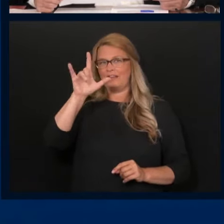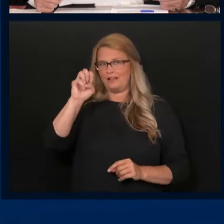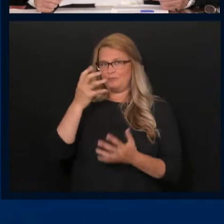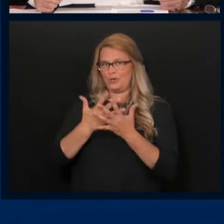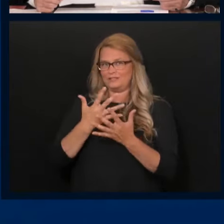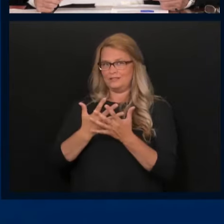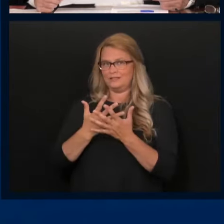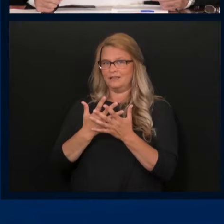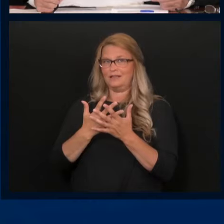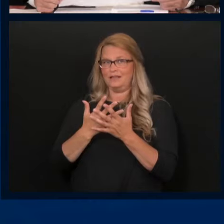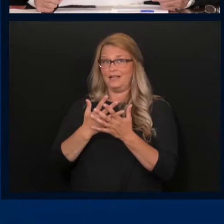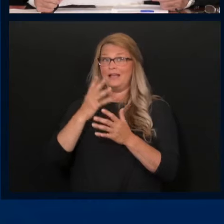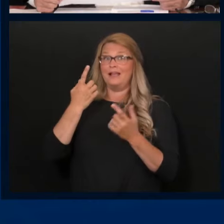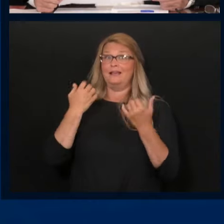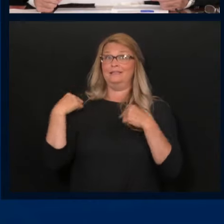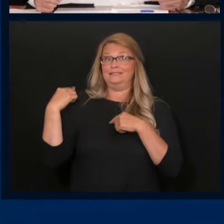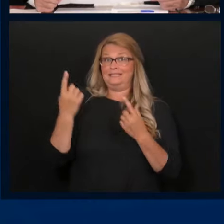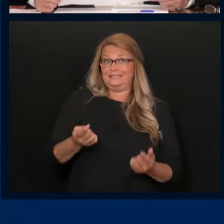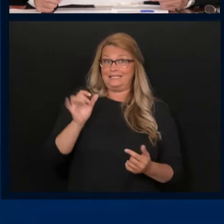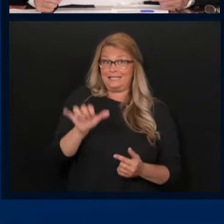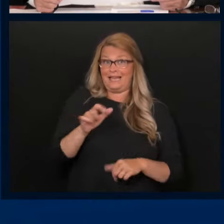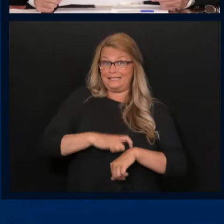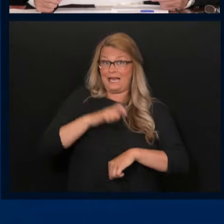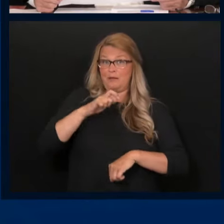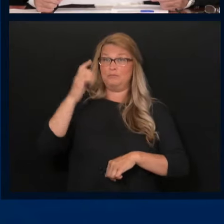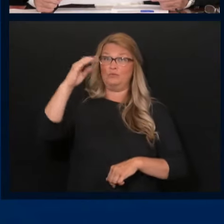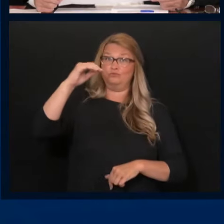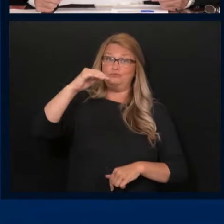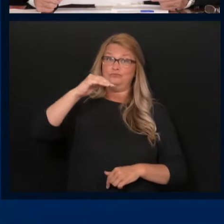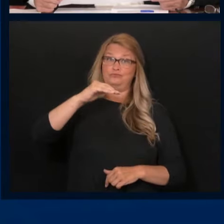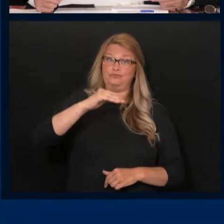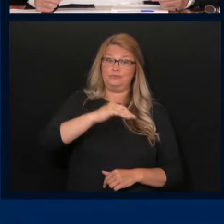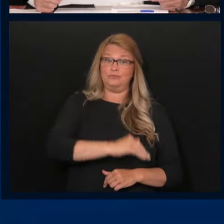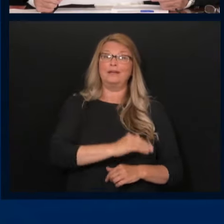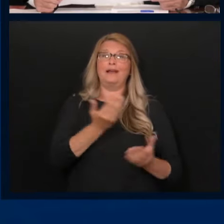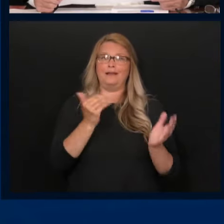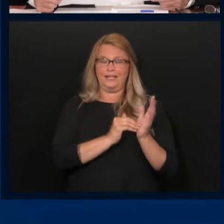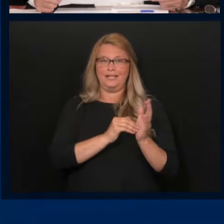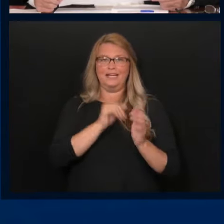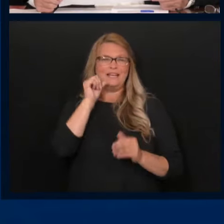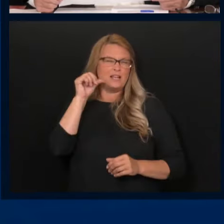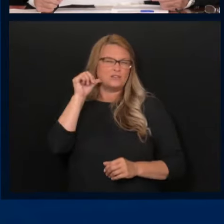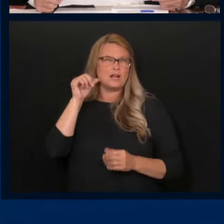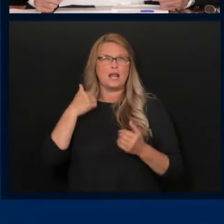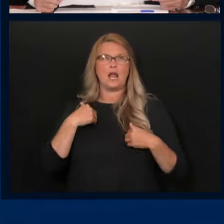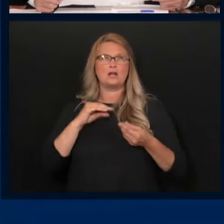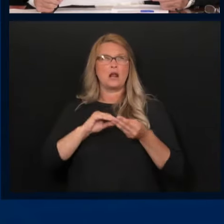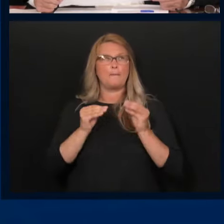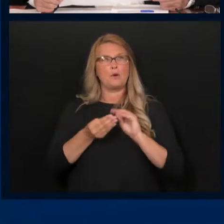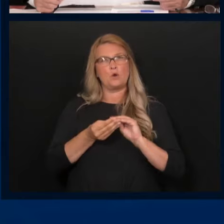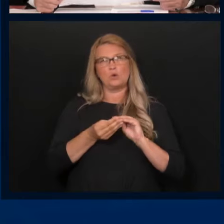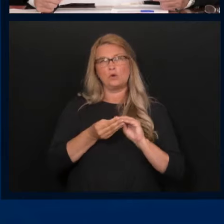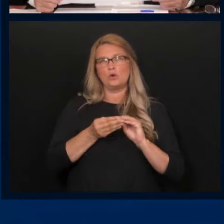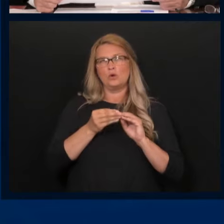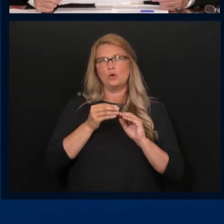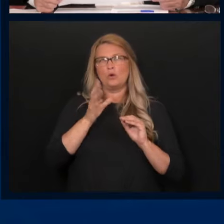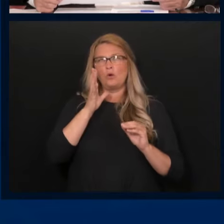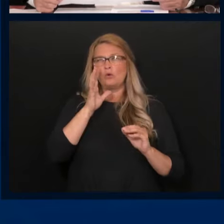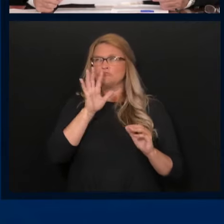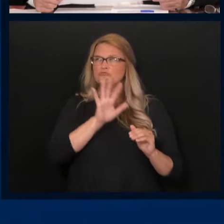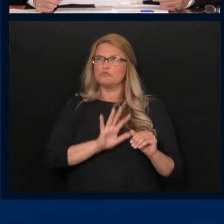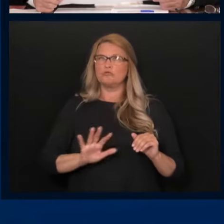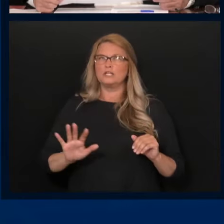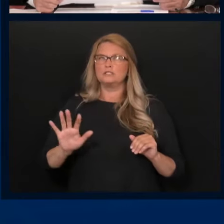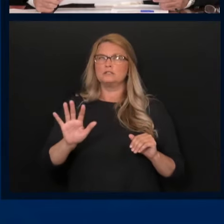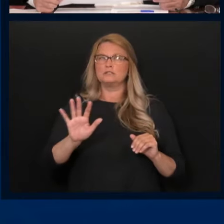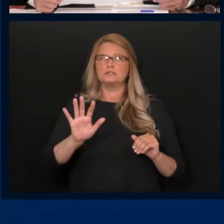that time, we've had days of 1.23. Yesterday, I think we had the lowest day that